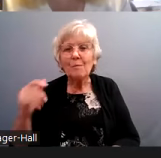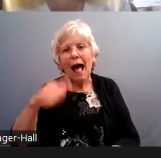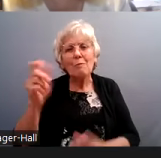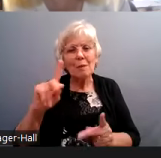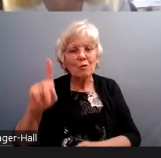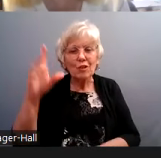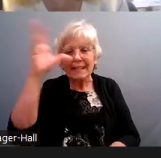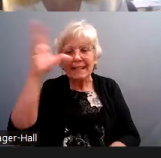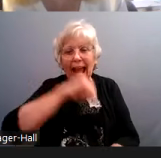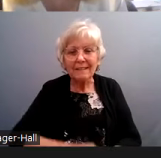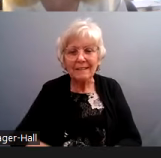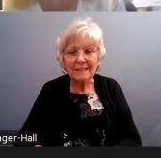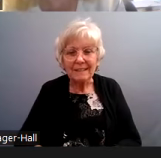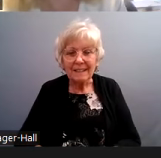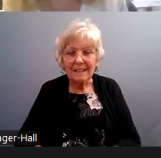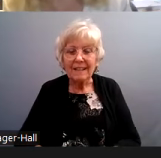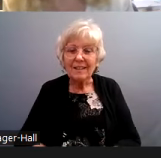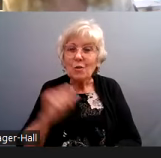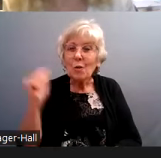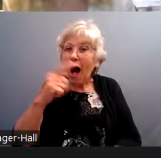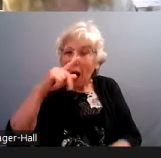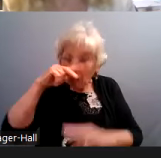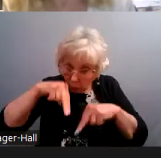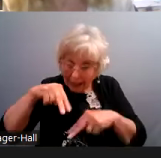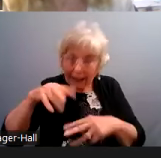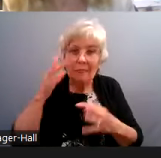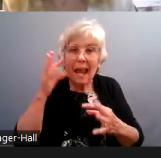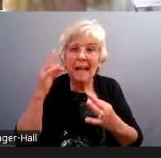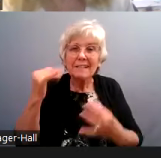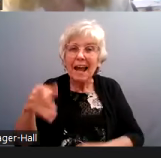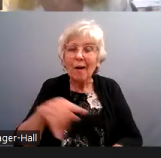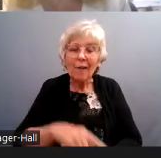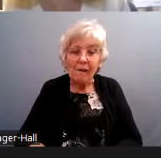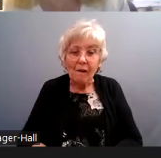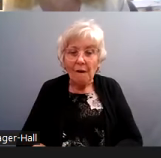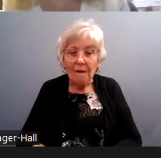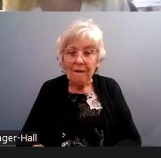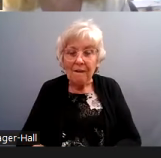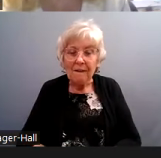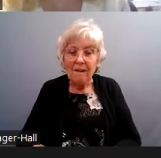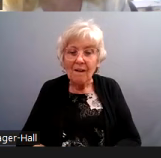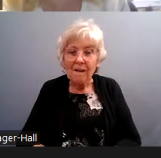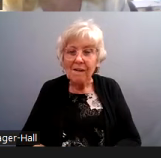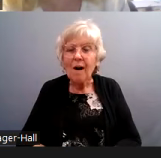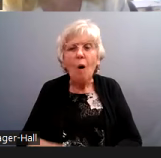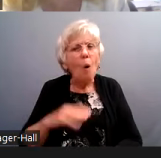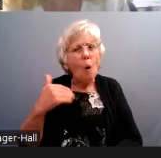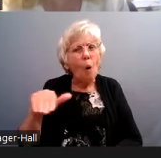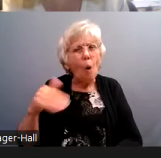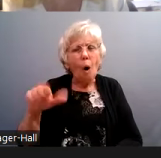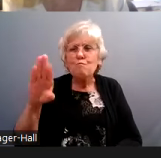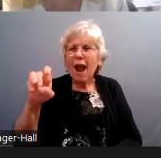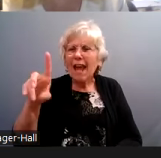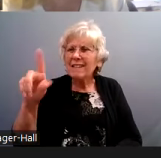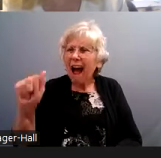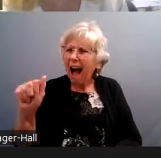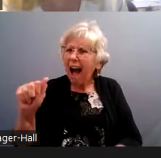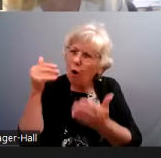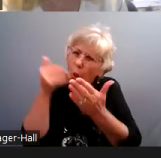You're all looking at your cats right now. Yeah. You're so close, Brenda. You're